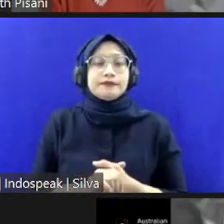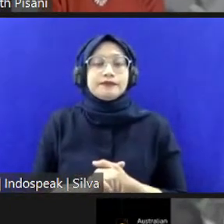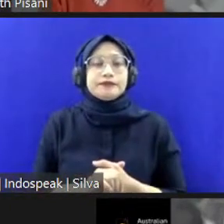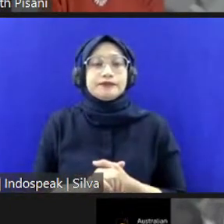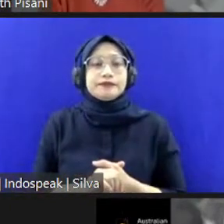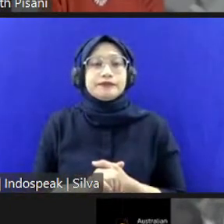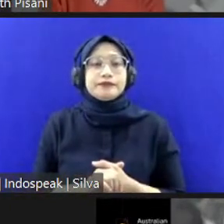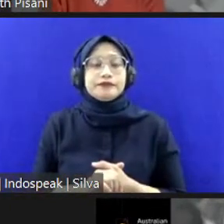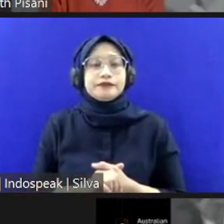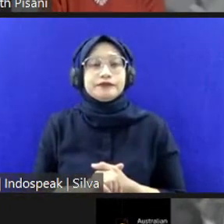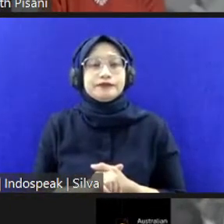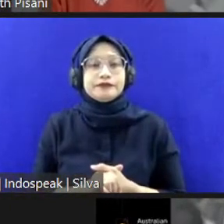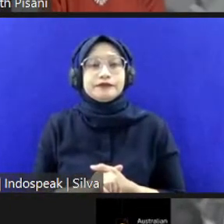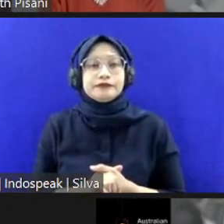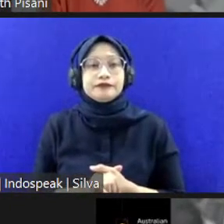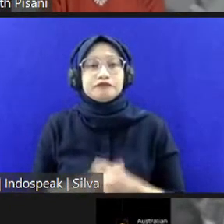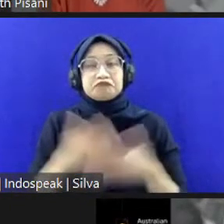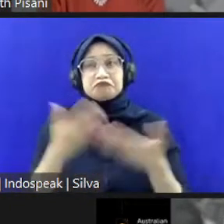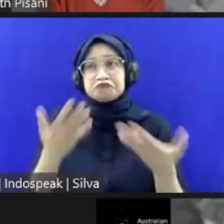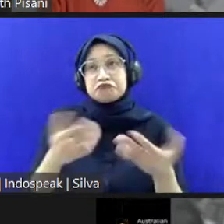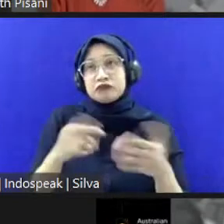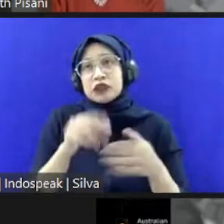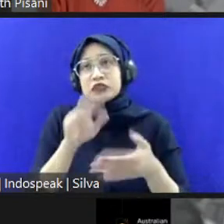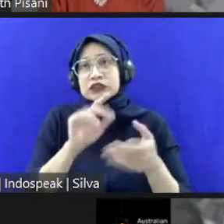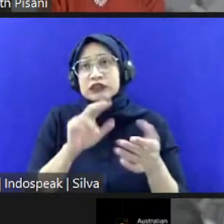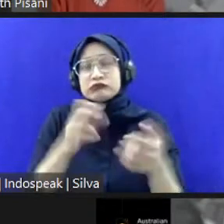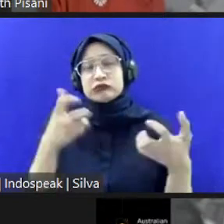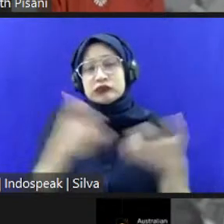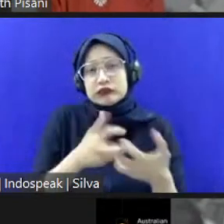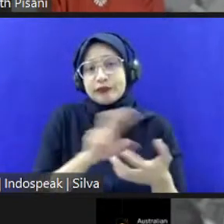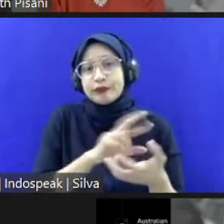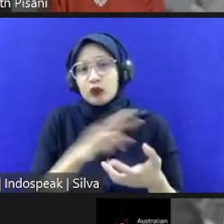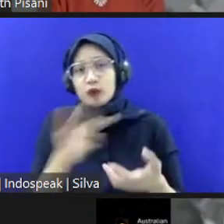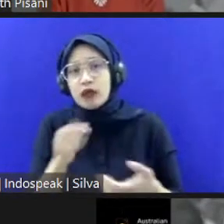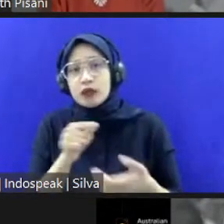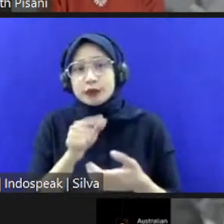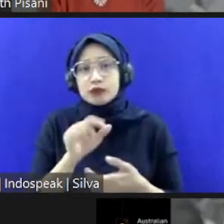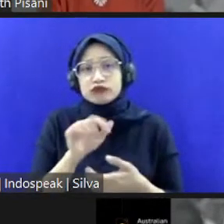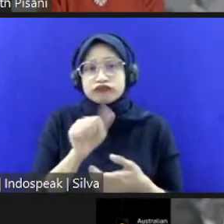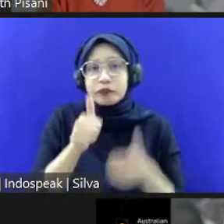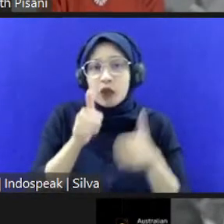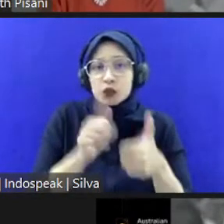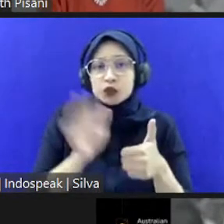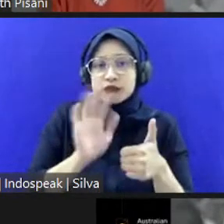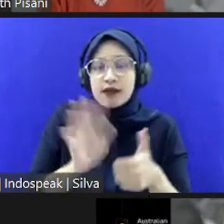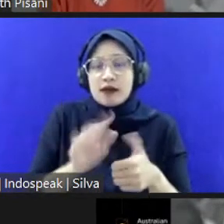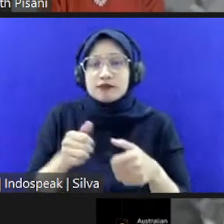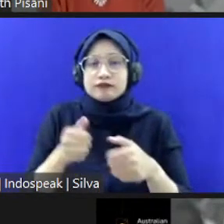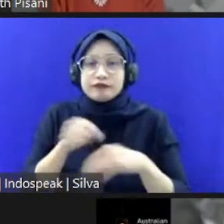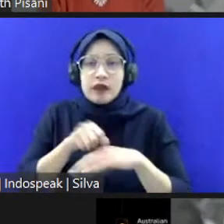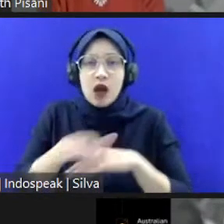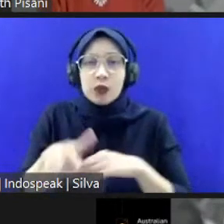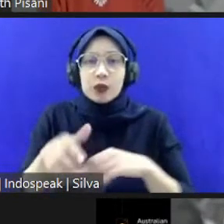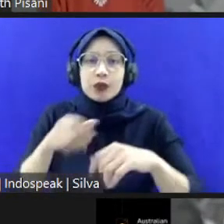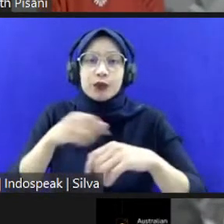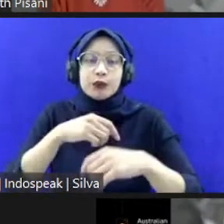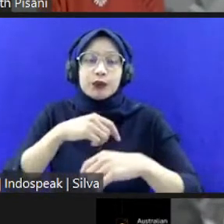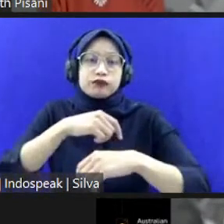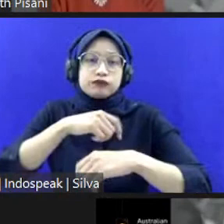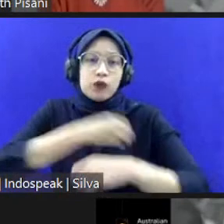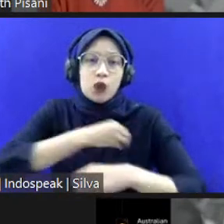how do you call it? Is it good for to increase the production? This is